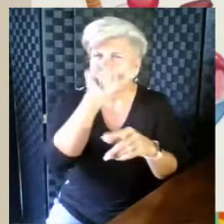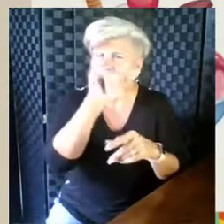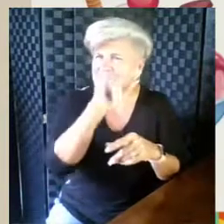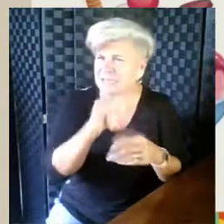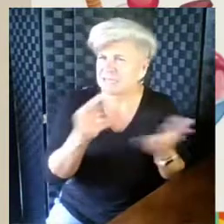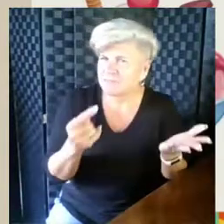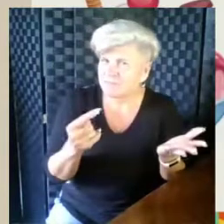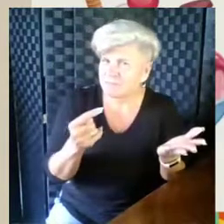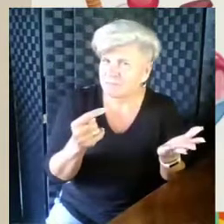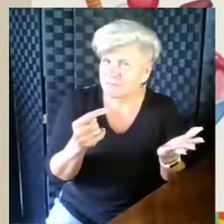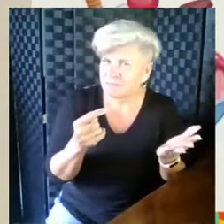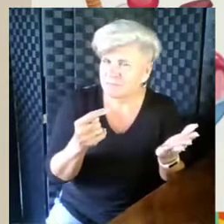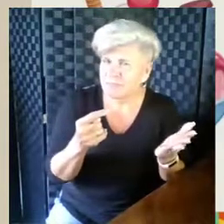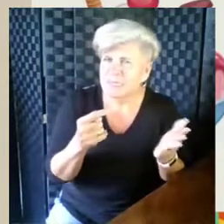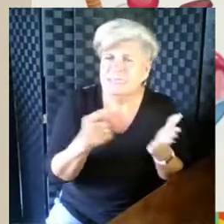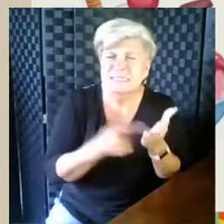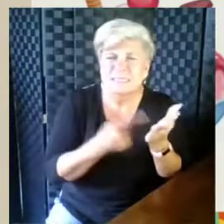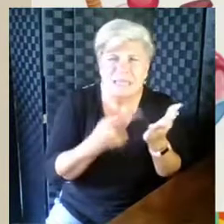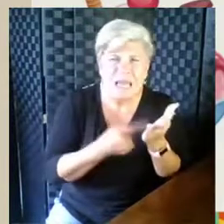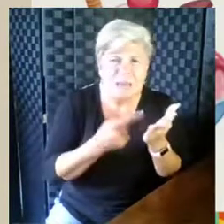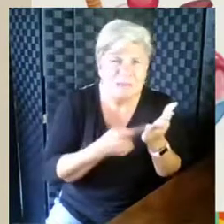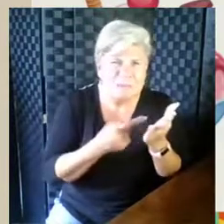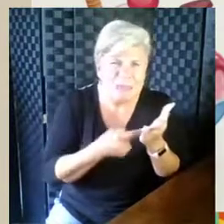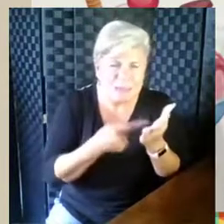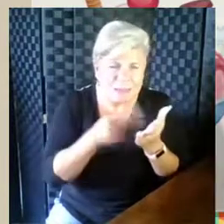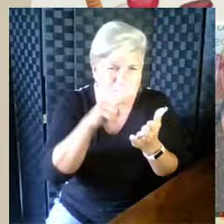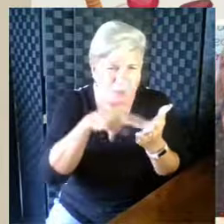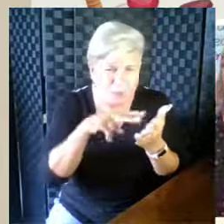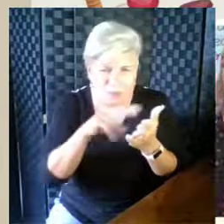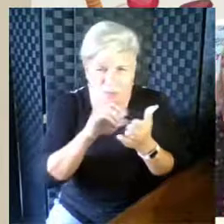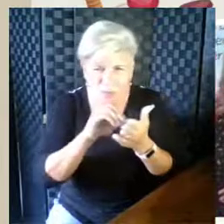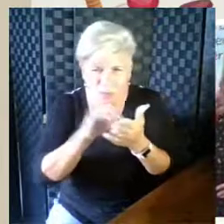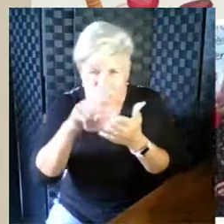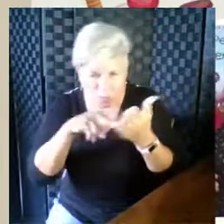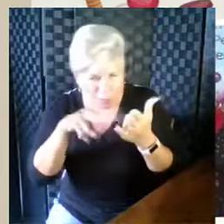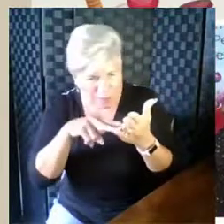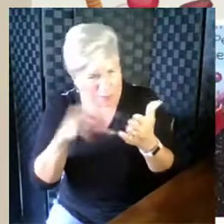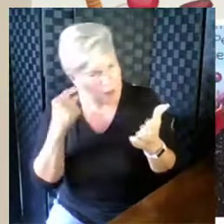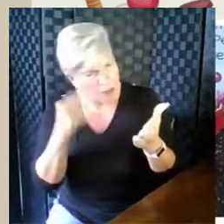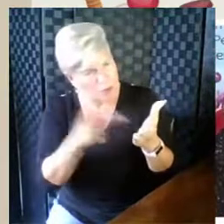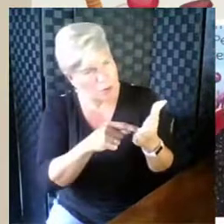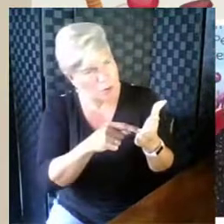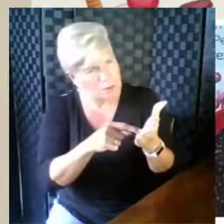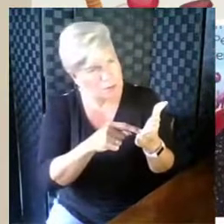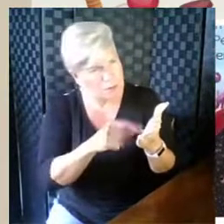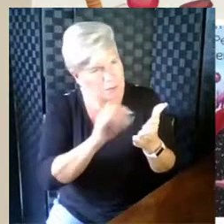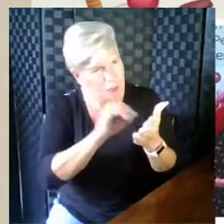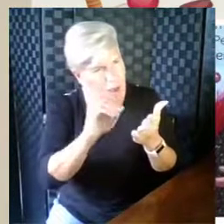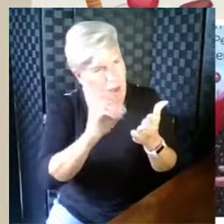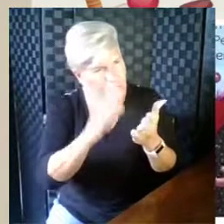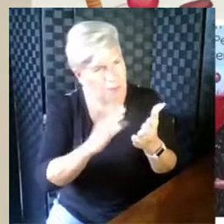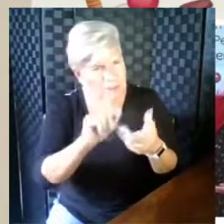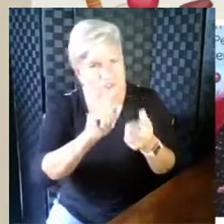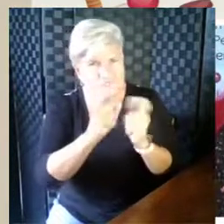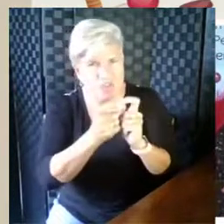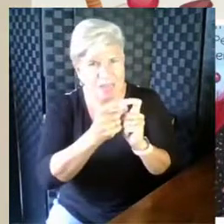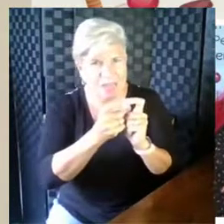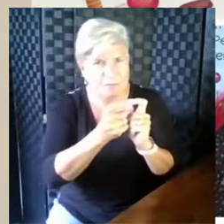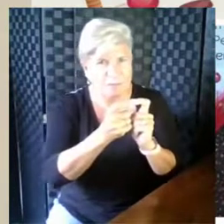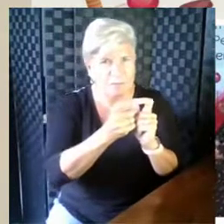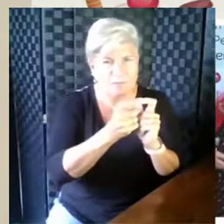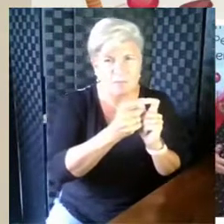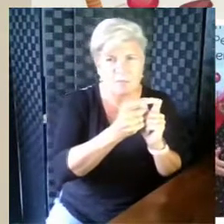word it. Oftentimes the reader will read a passage and they'll notice that the author will change from